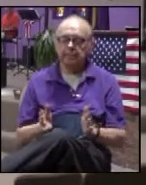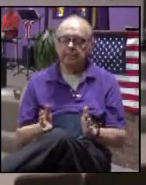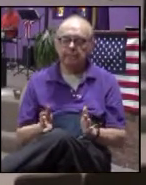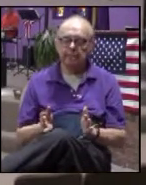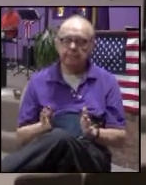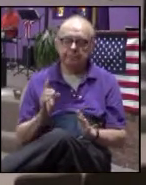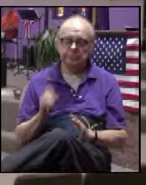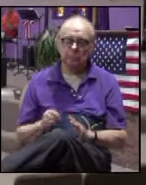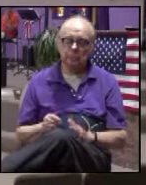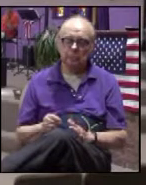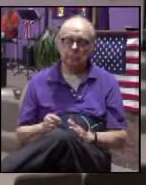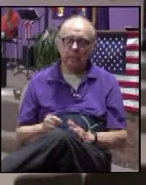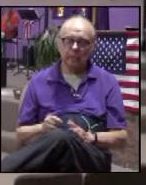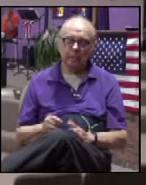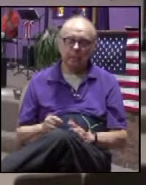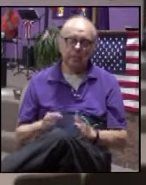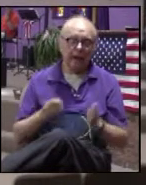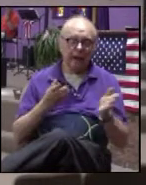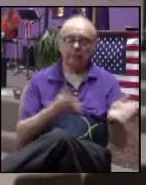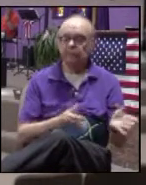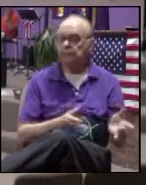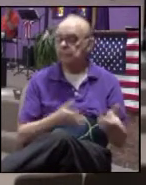you have to leave immediately.